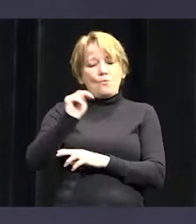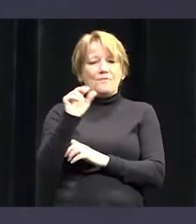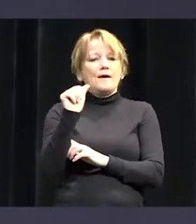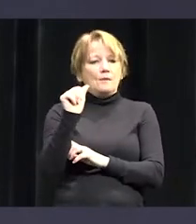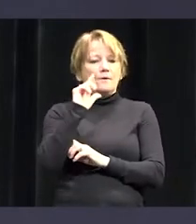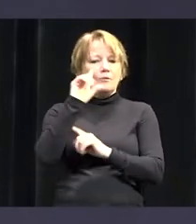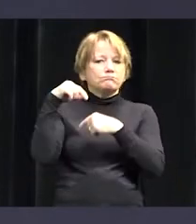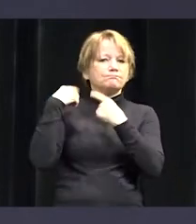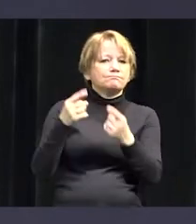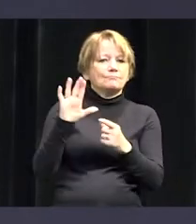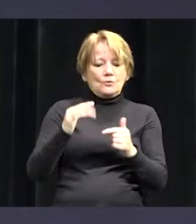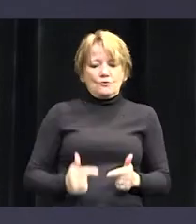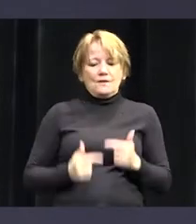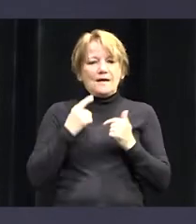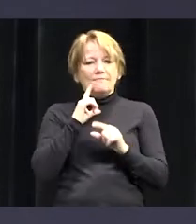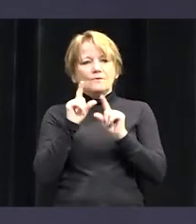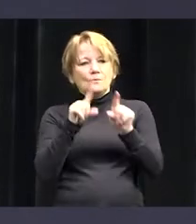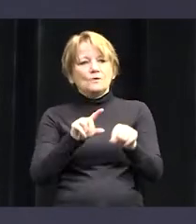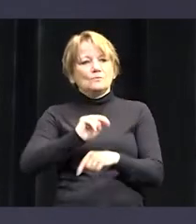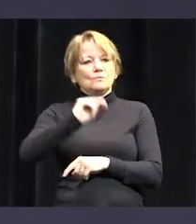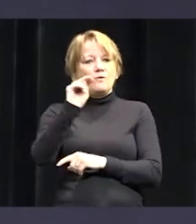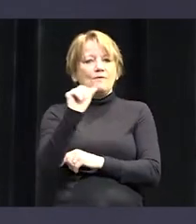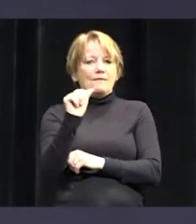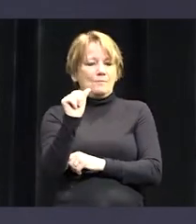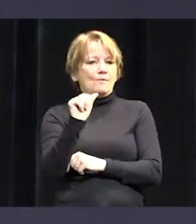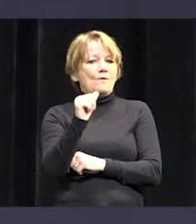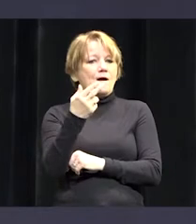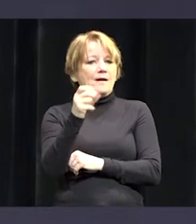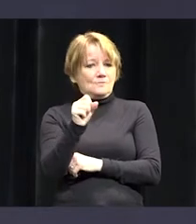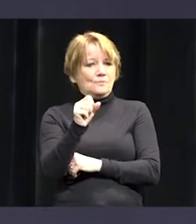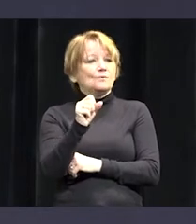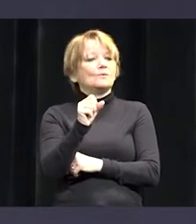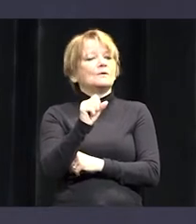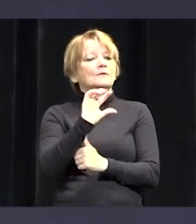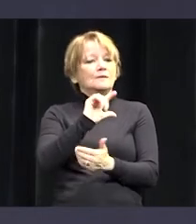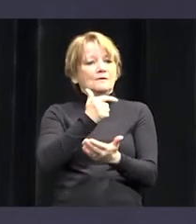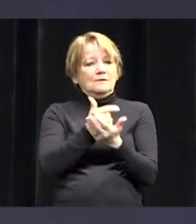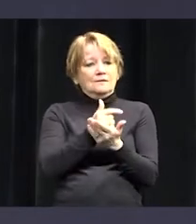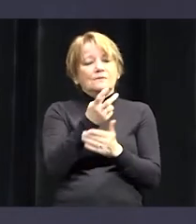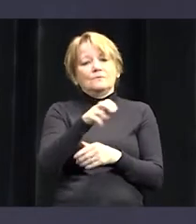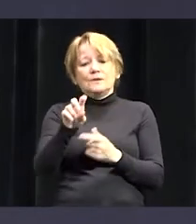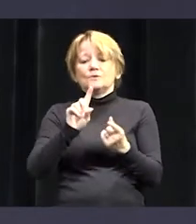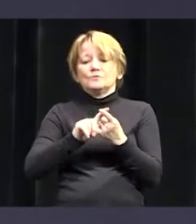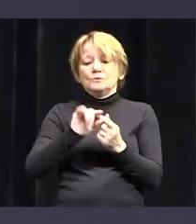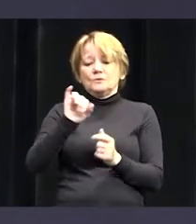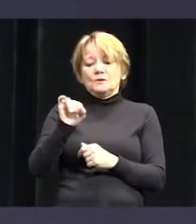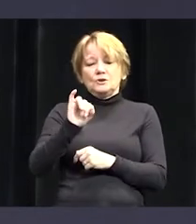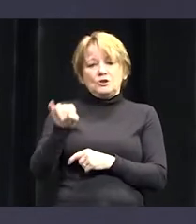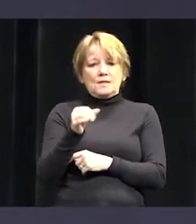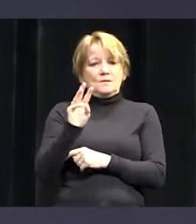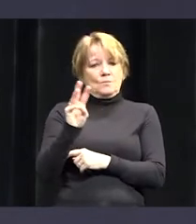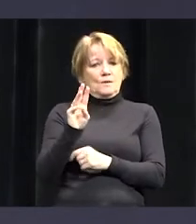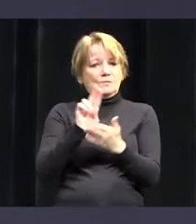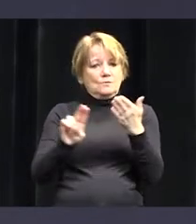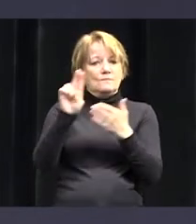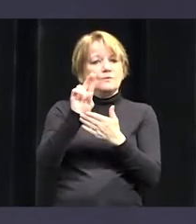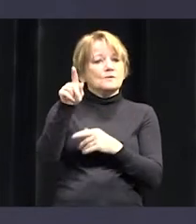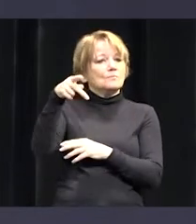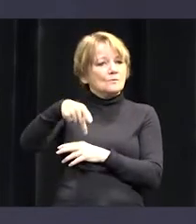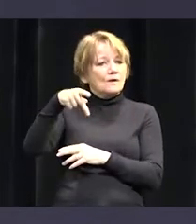entire life and attended north attleboro high school before graduating from johnson and wales university in